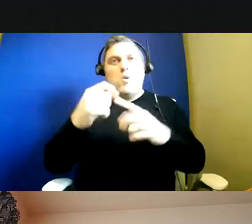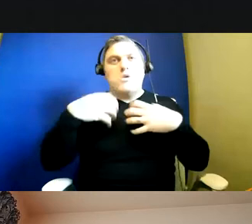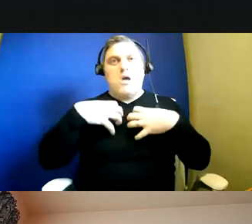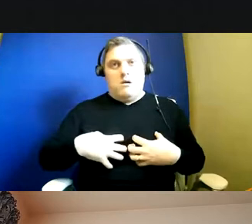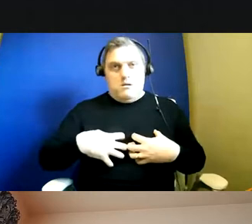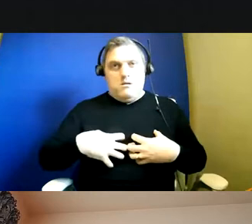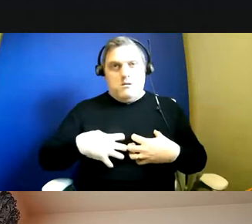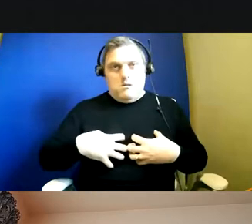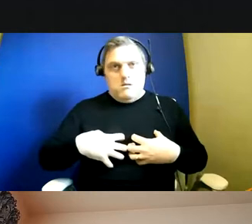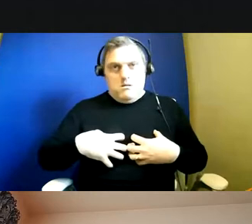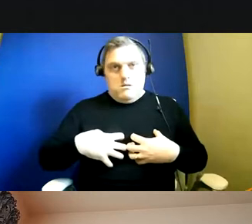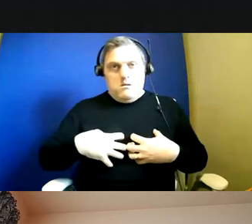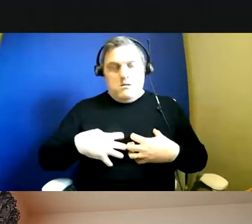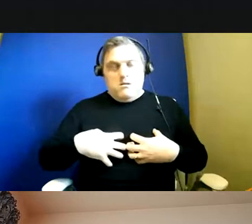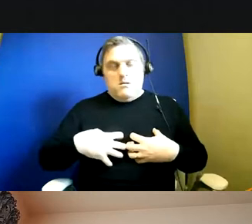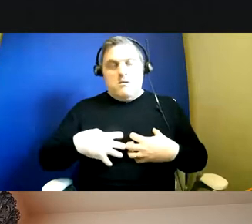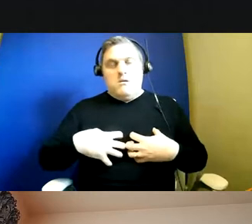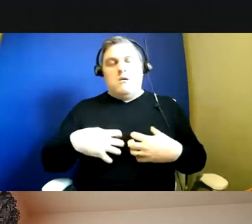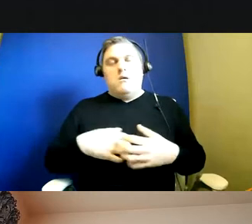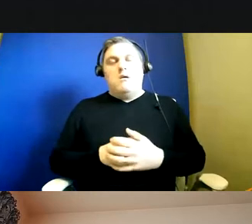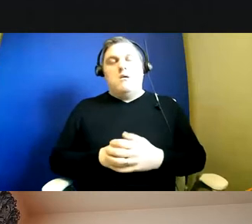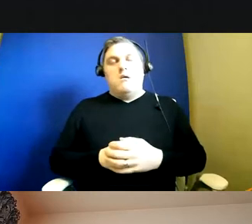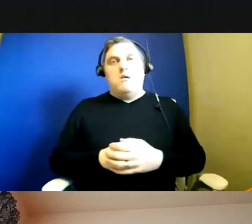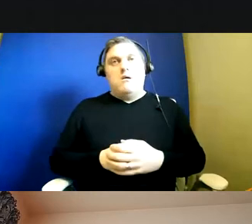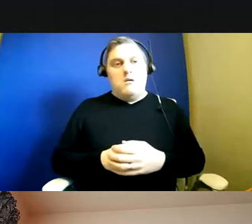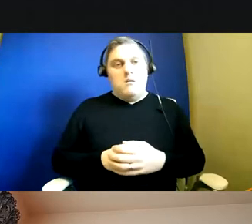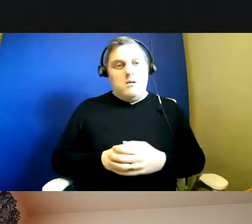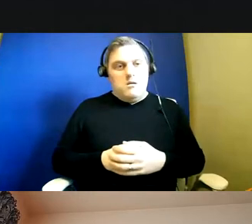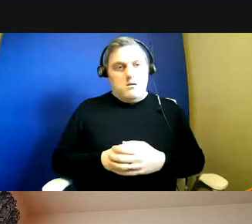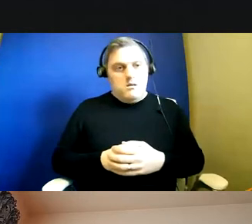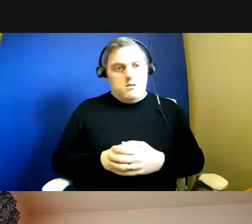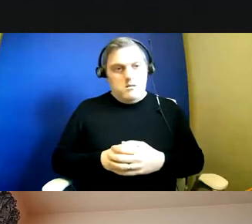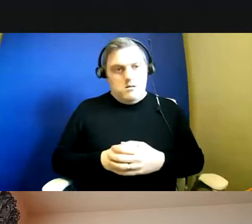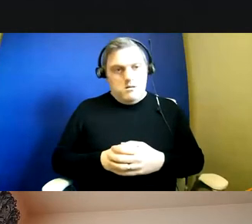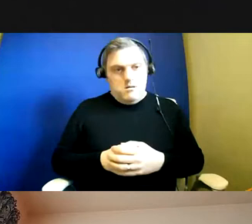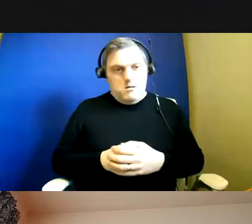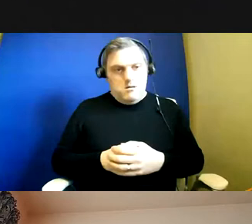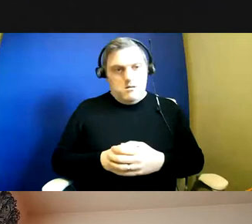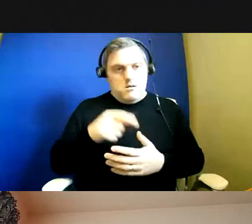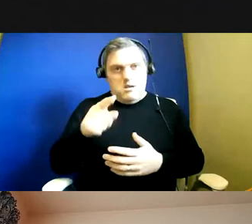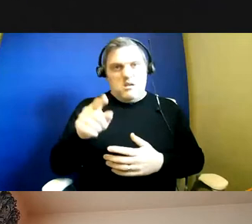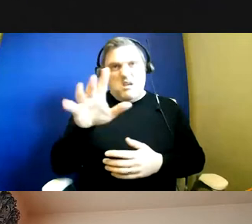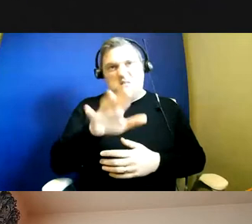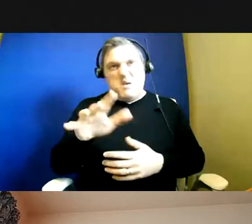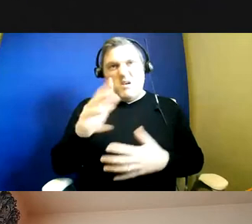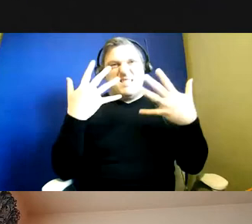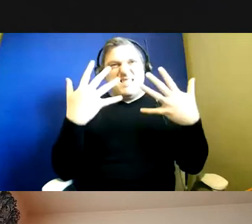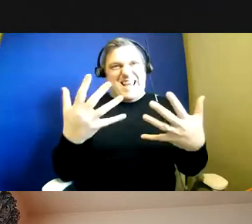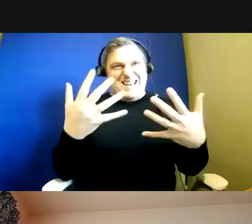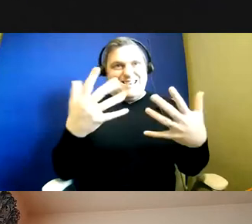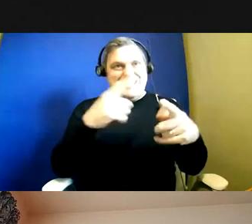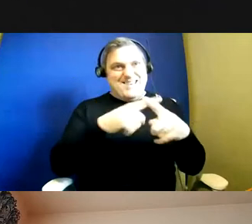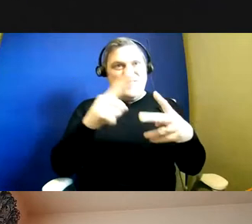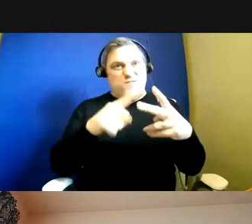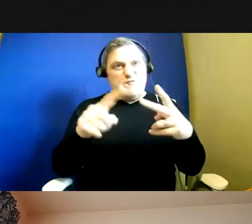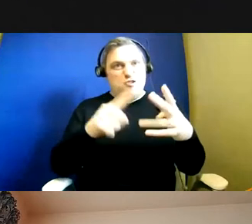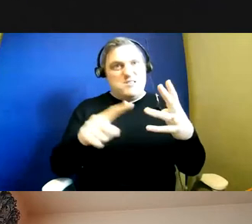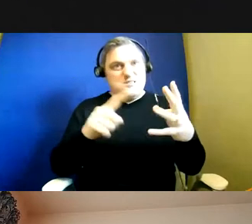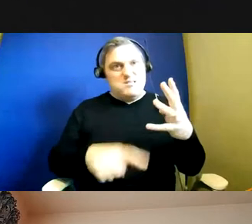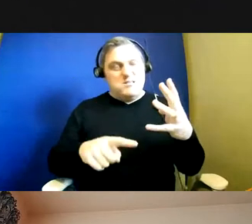you referenced them earlier in the presentation, had around 10 of them, is it possible